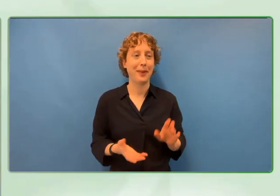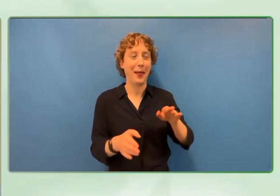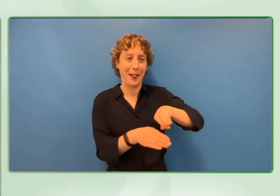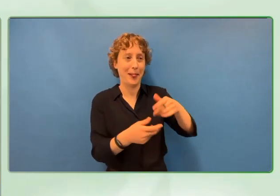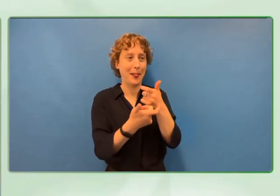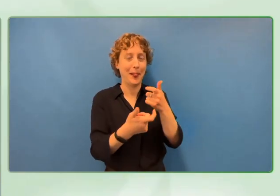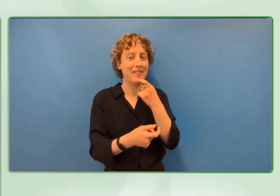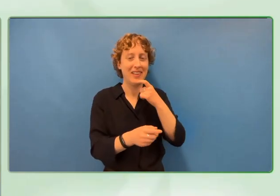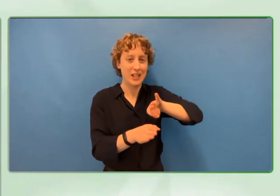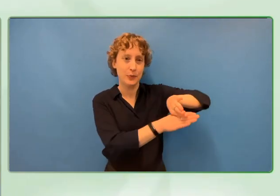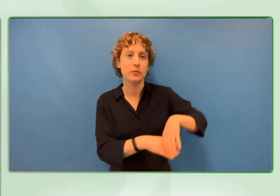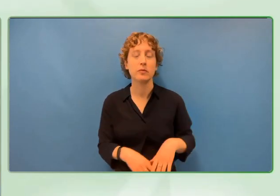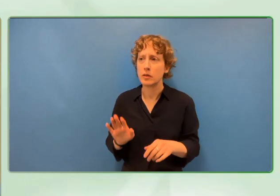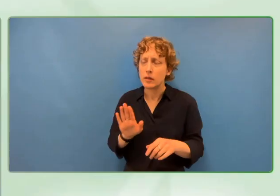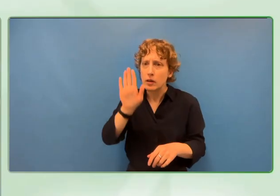please.